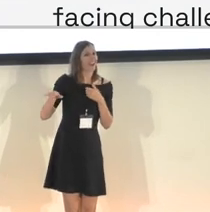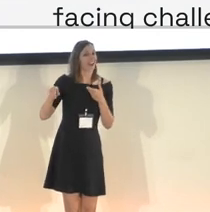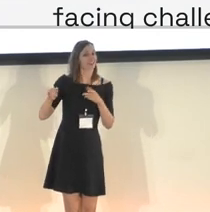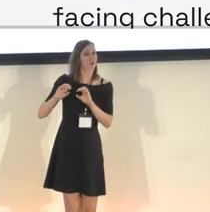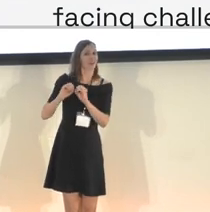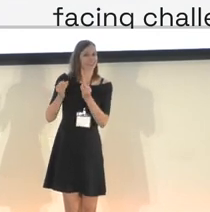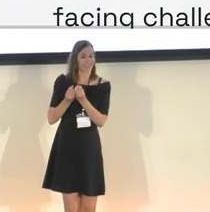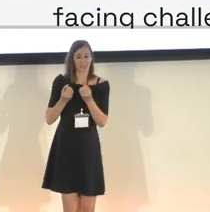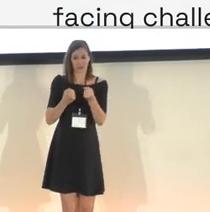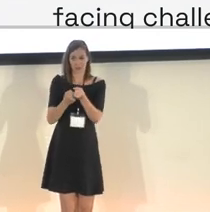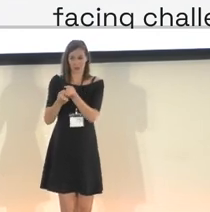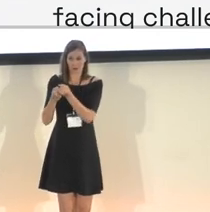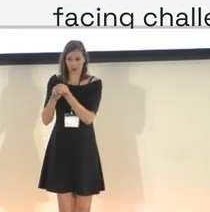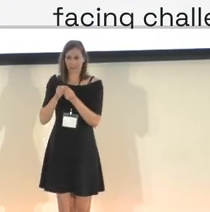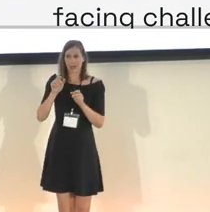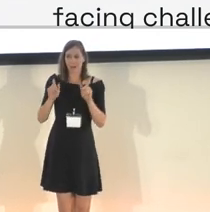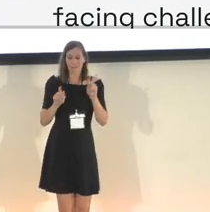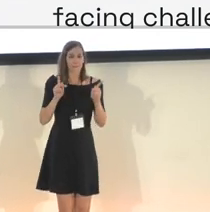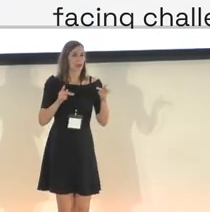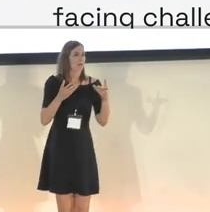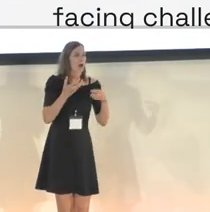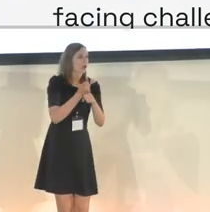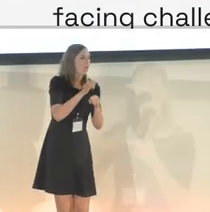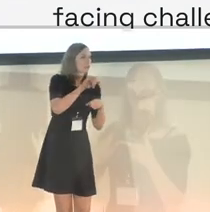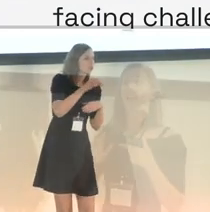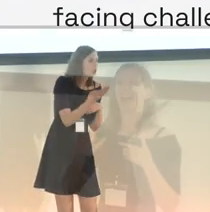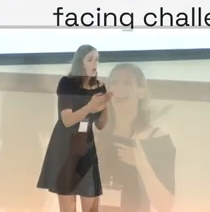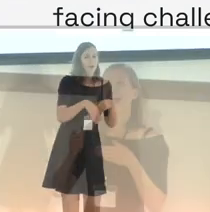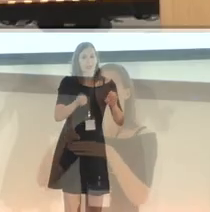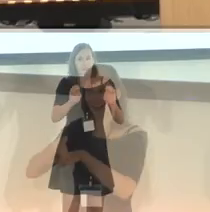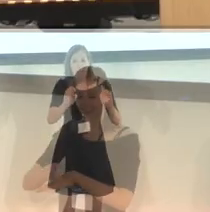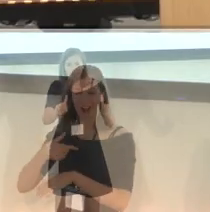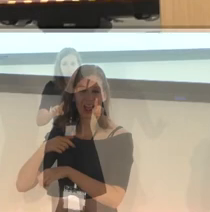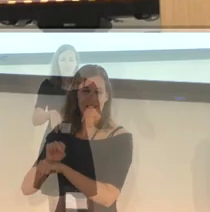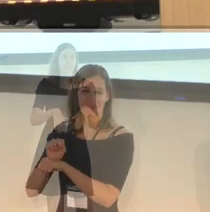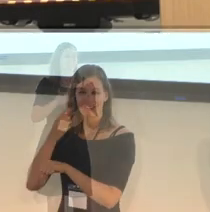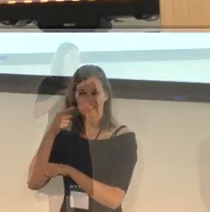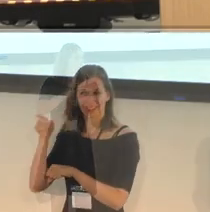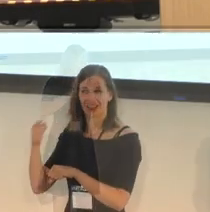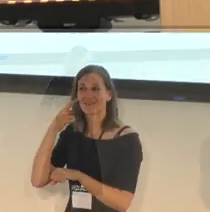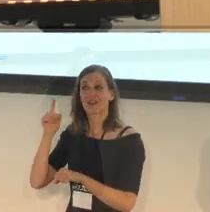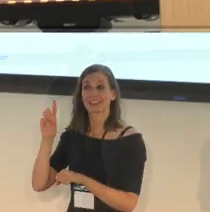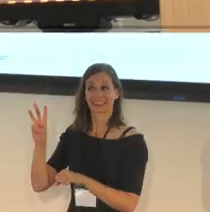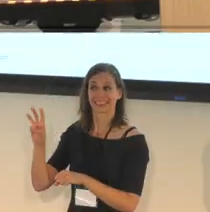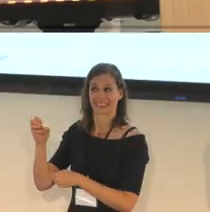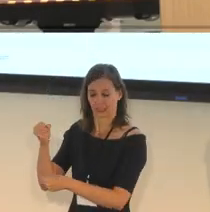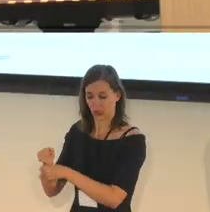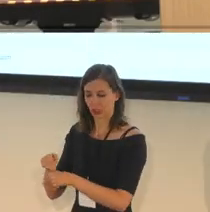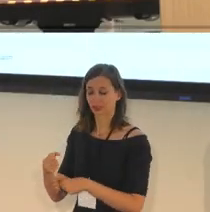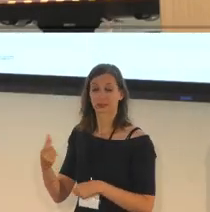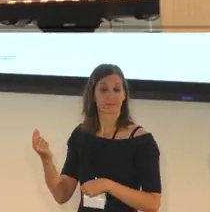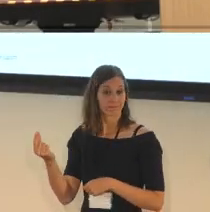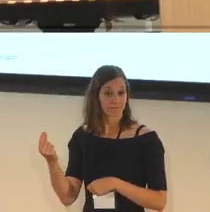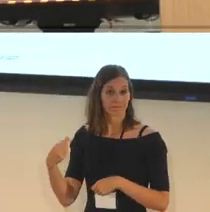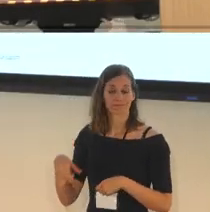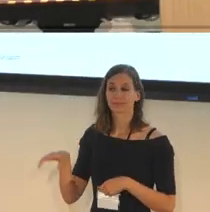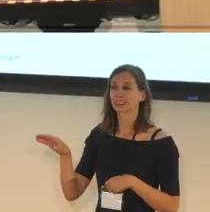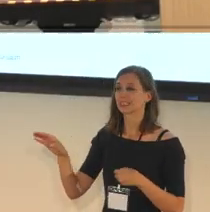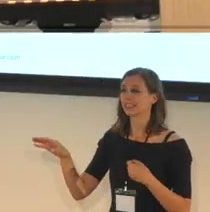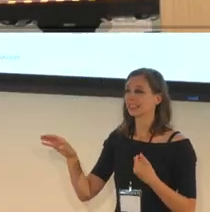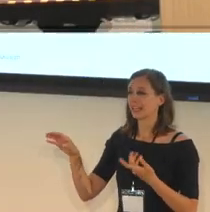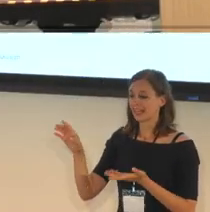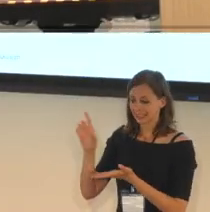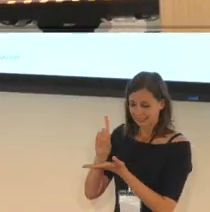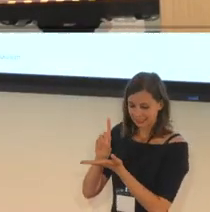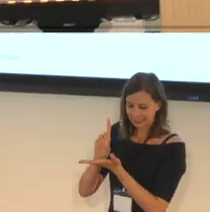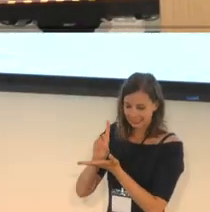all of my sins of being supported by them, I then went on to work for them for 6 years, including doing things like designing the STEM strategy across the UK